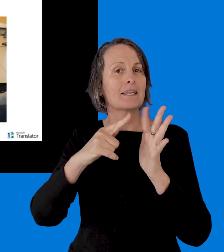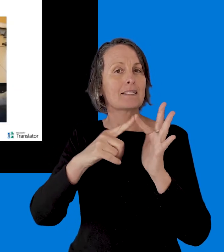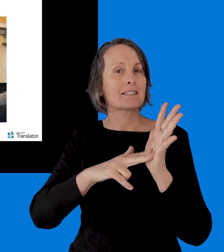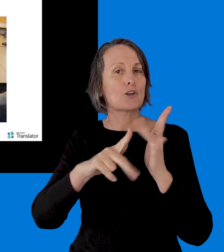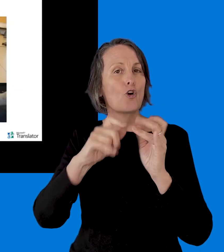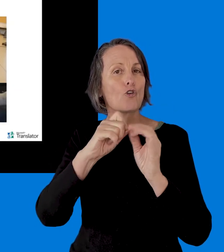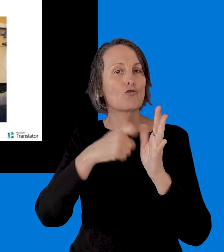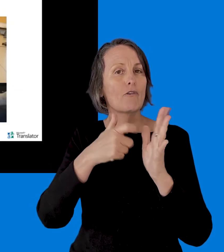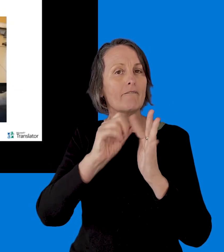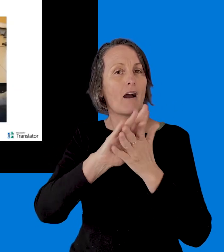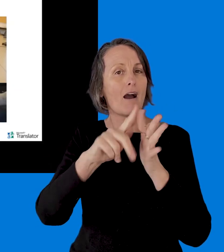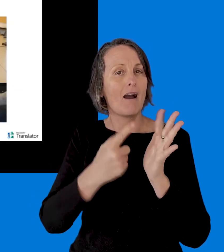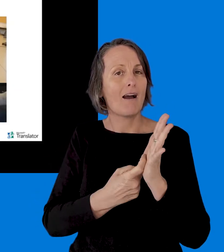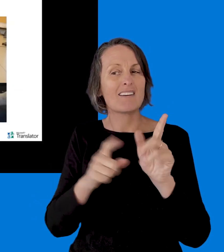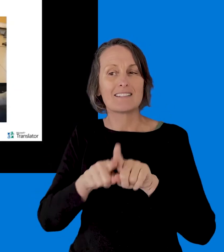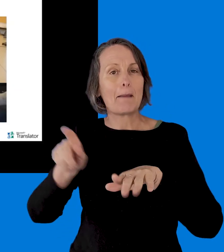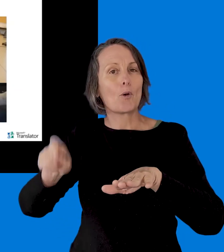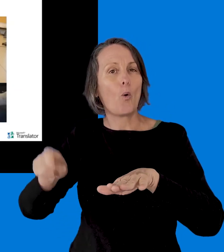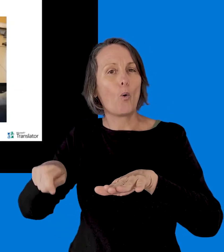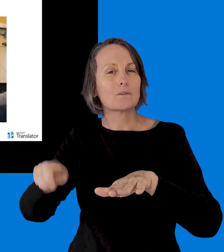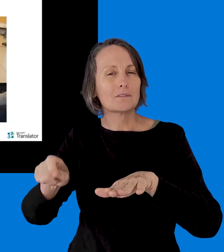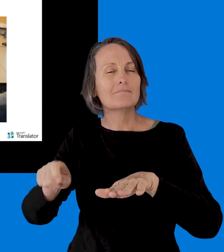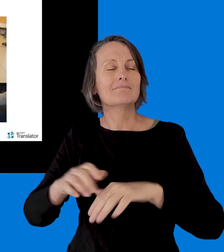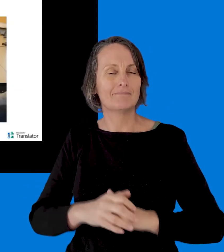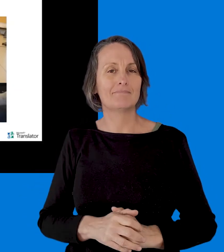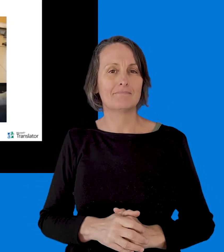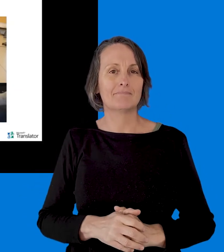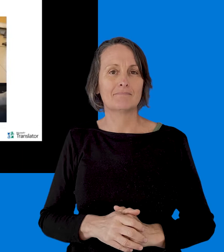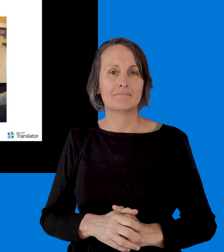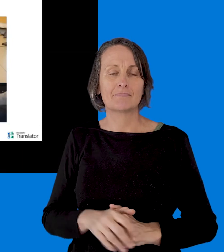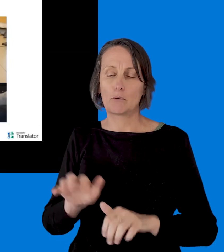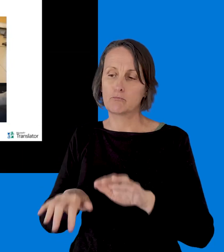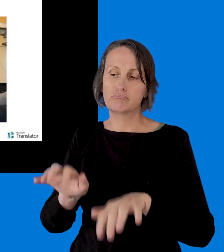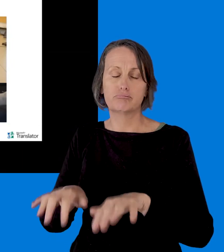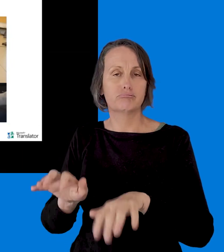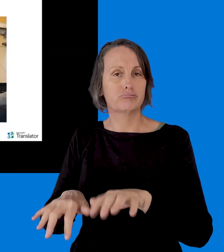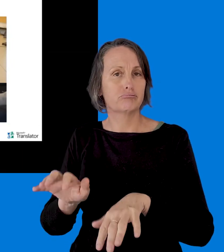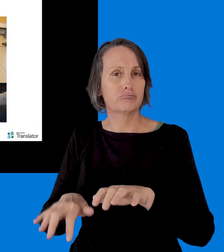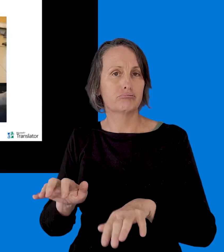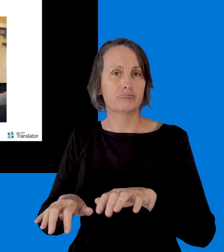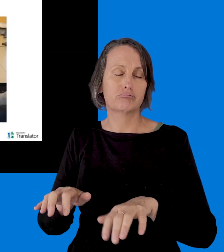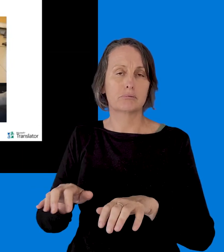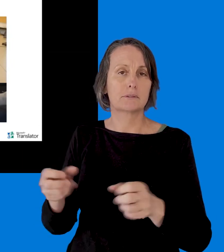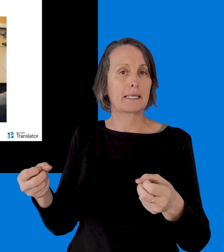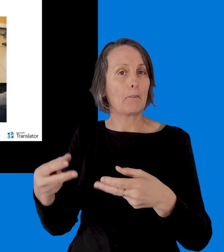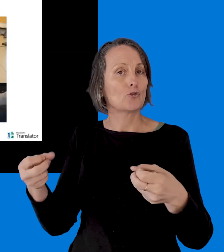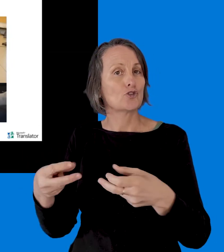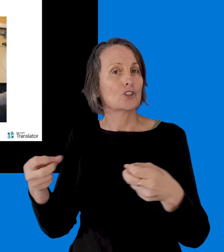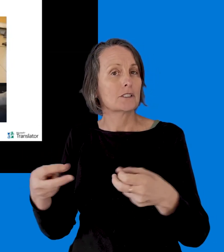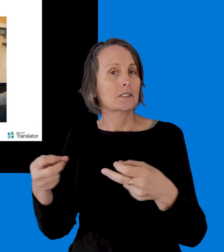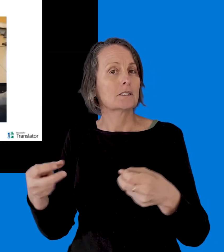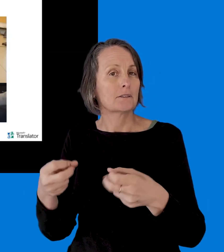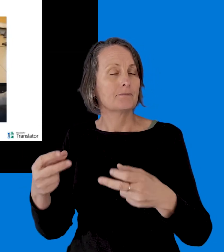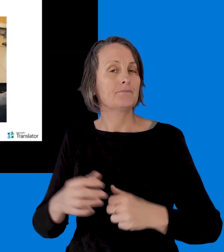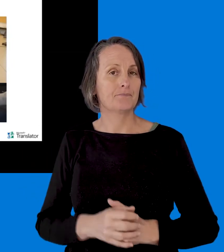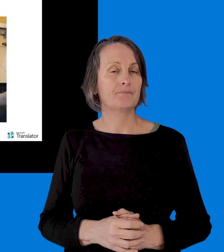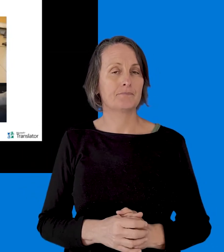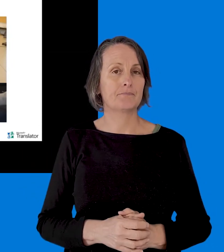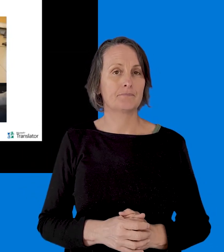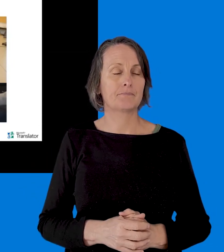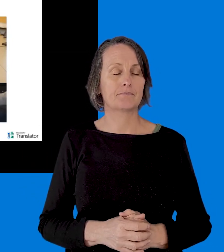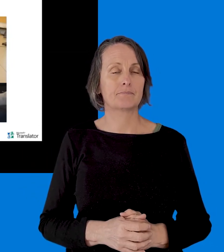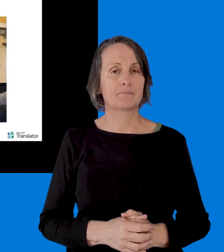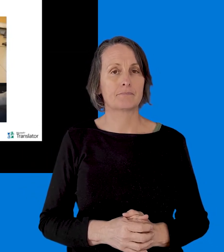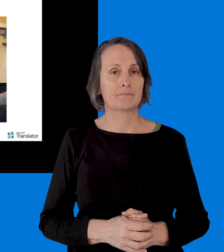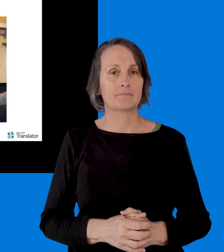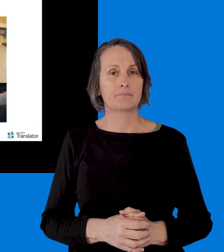this device to caption the audio that's being said within that current environment, and then the caption stream